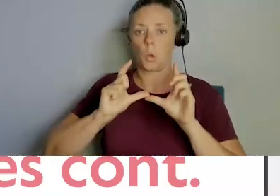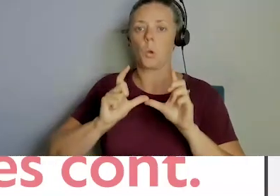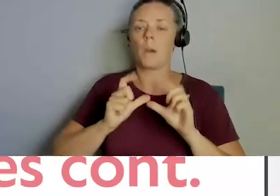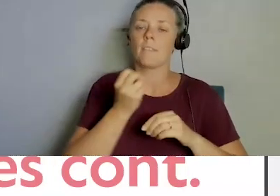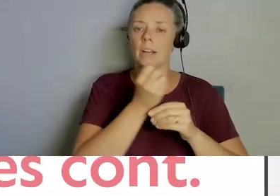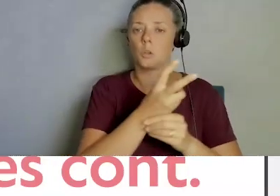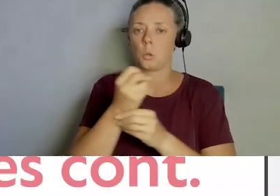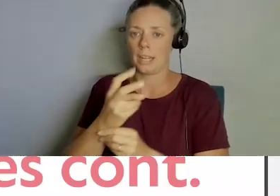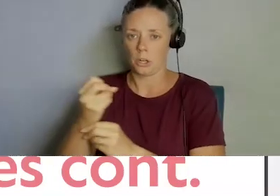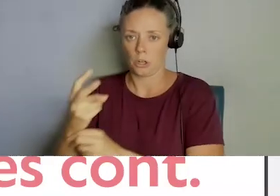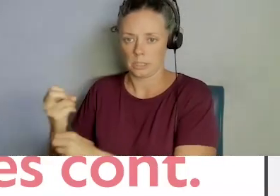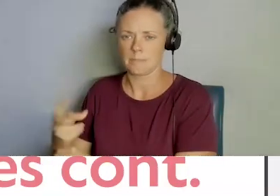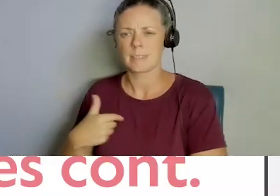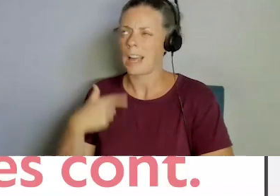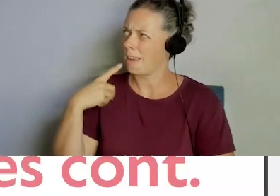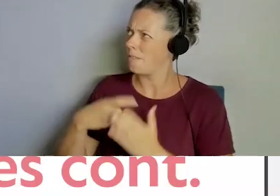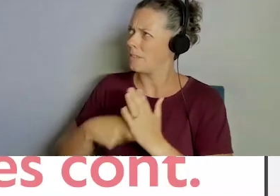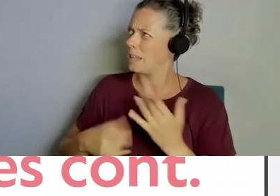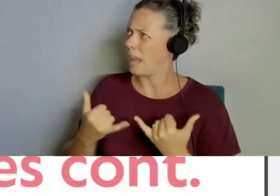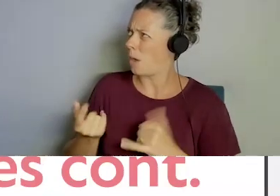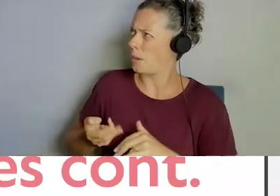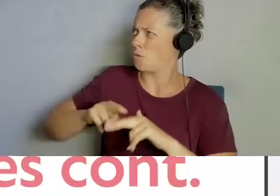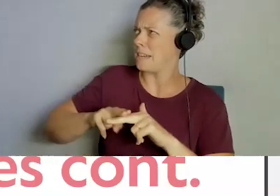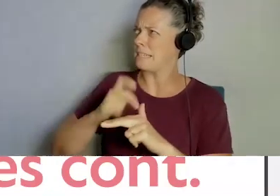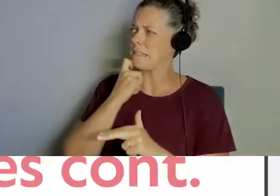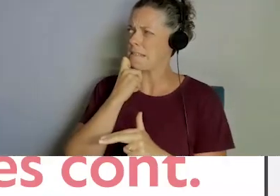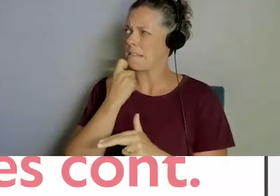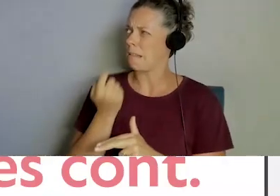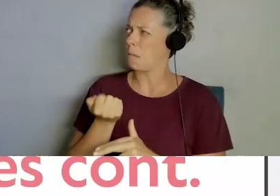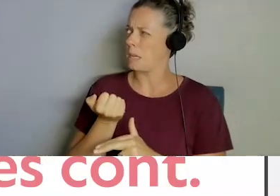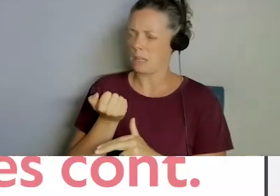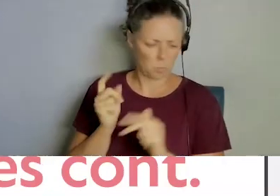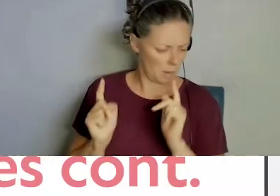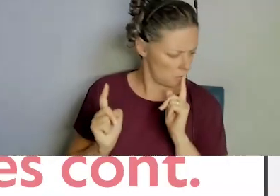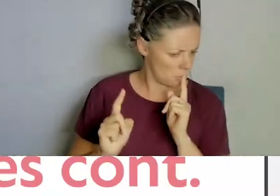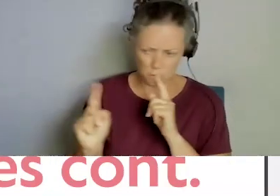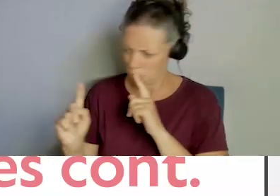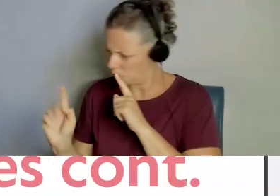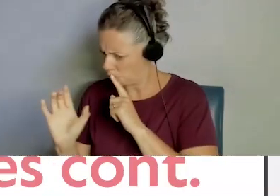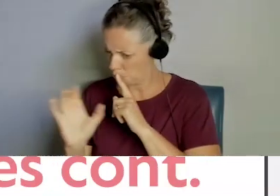now. I know it increased a little bit. Where do I have it?